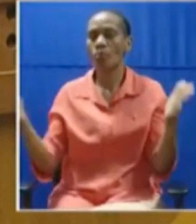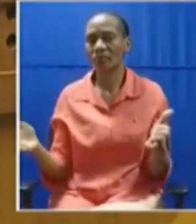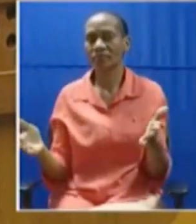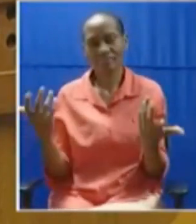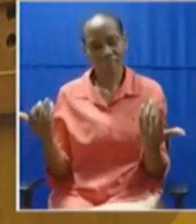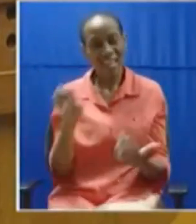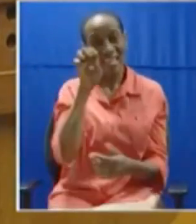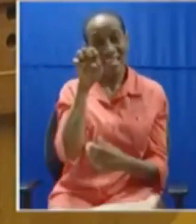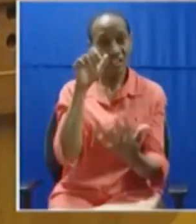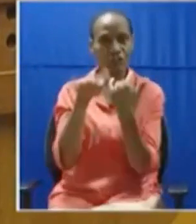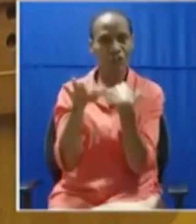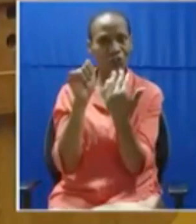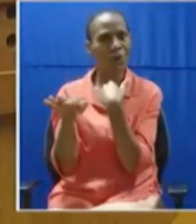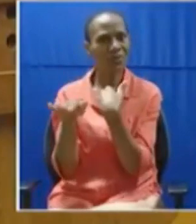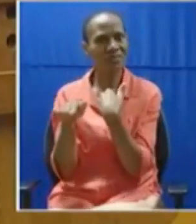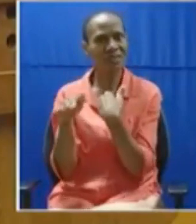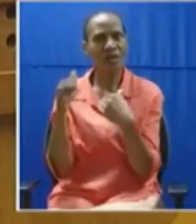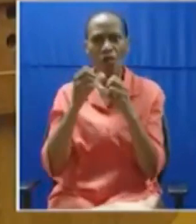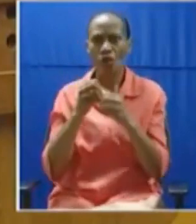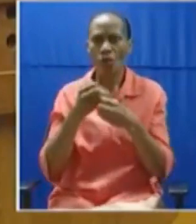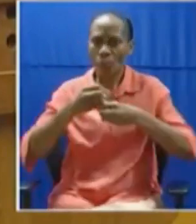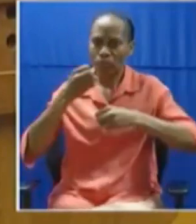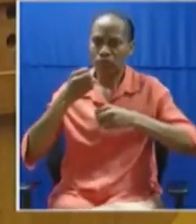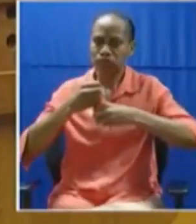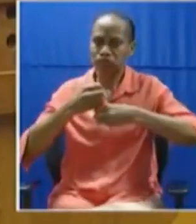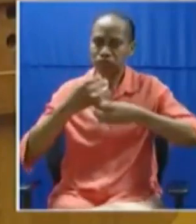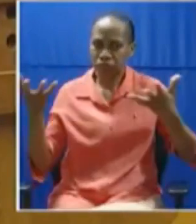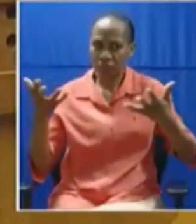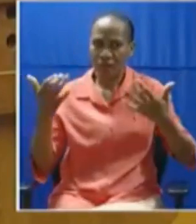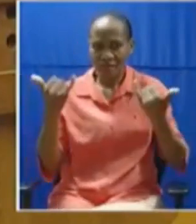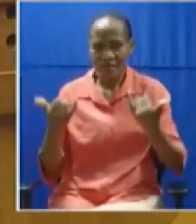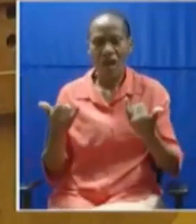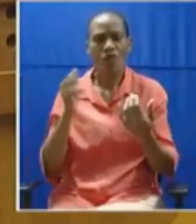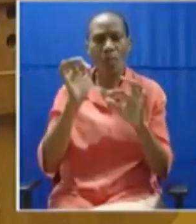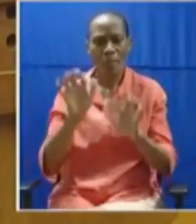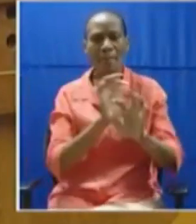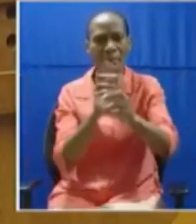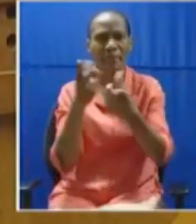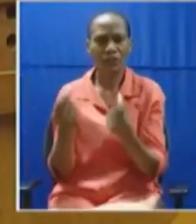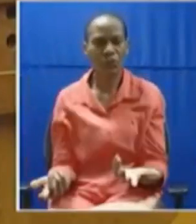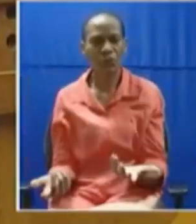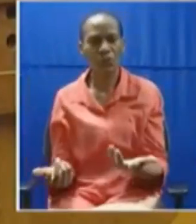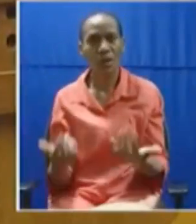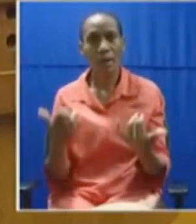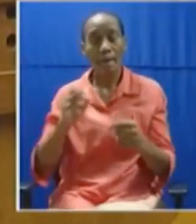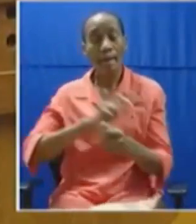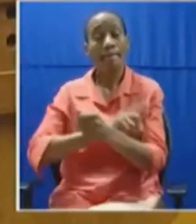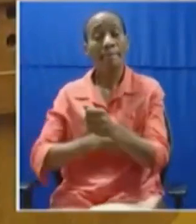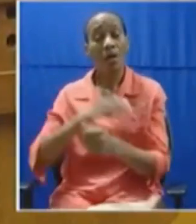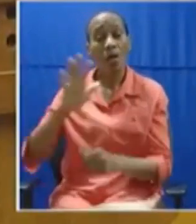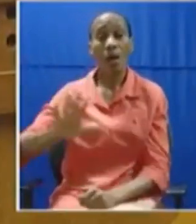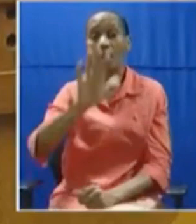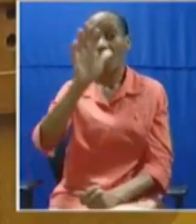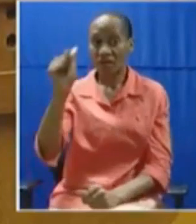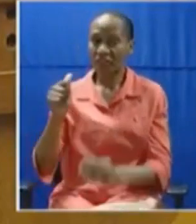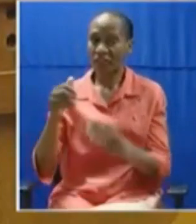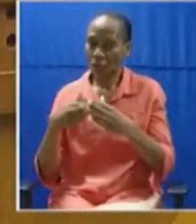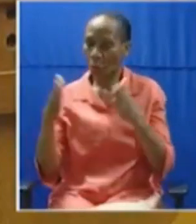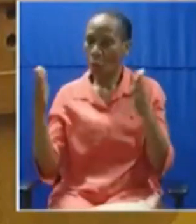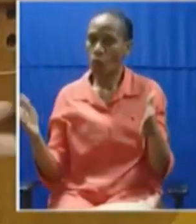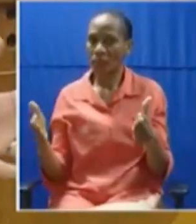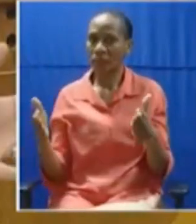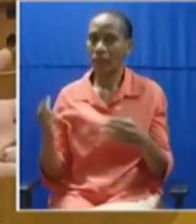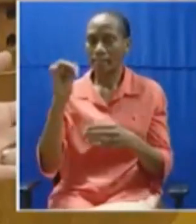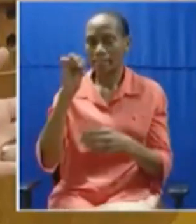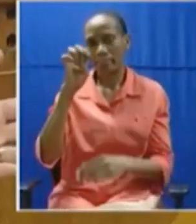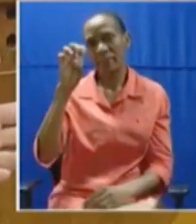ANC marched against e-tolls. The ANC owned Hitachi Power Africa that built the boilers for Medupi.